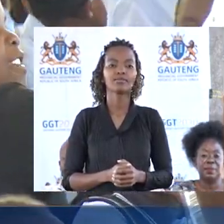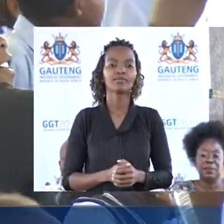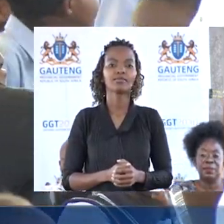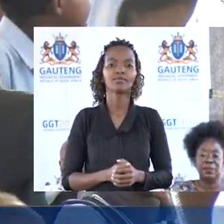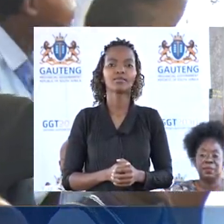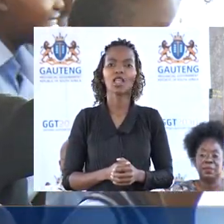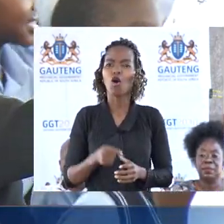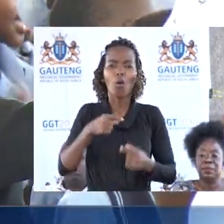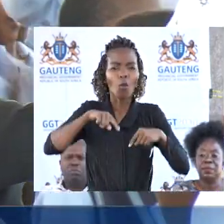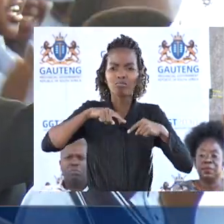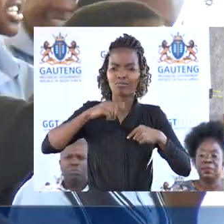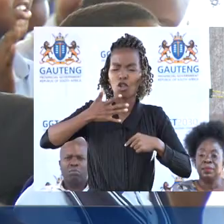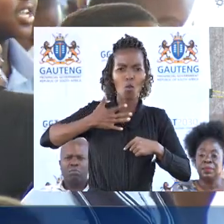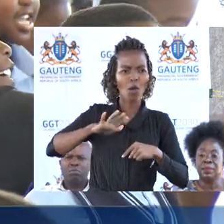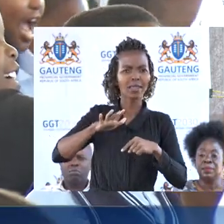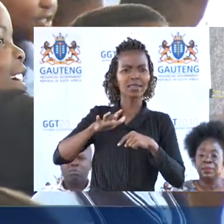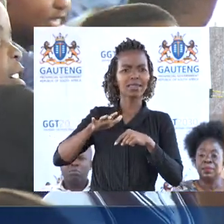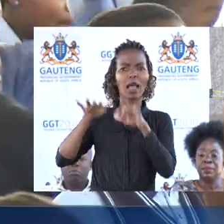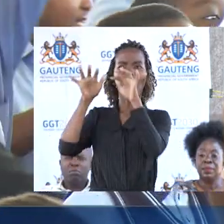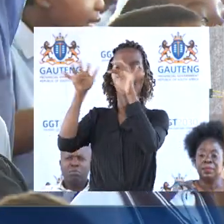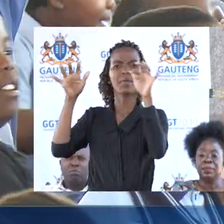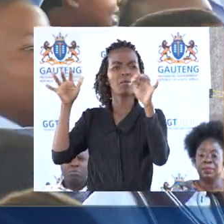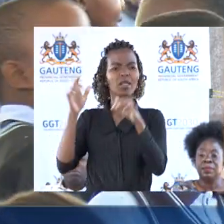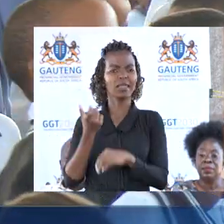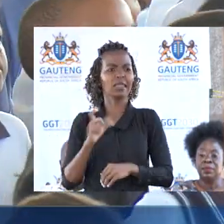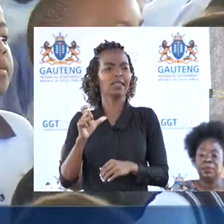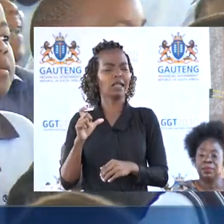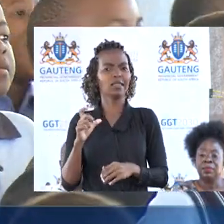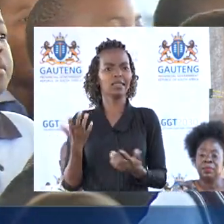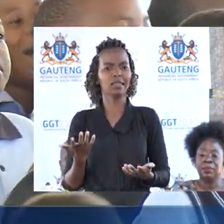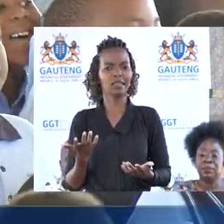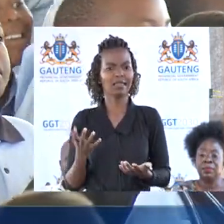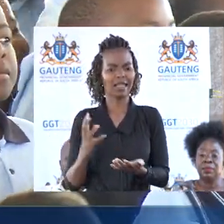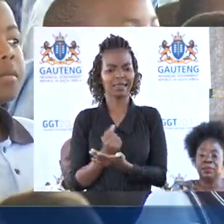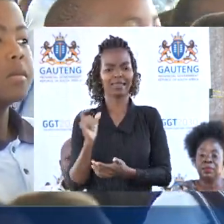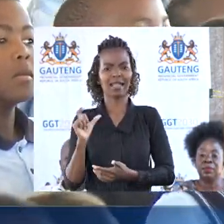We don't want people to take chances in this particular school.